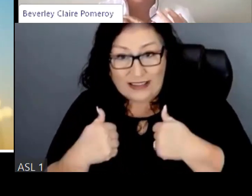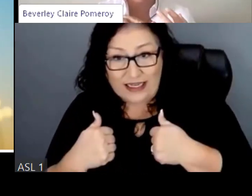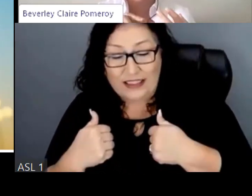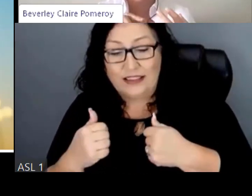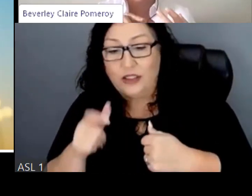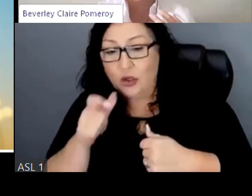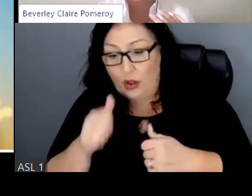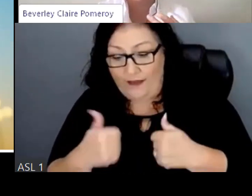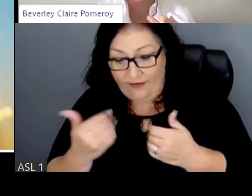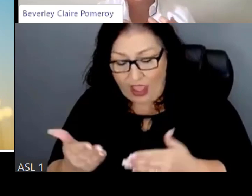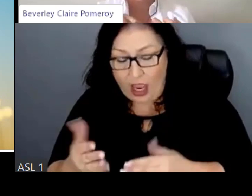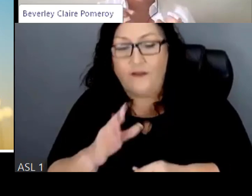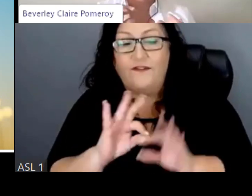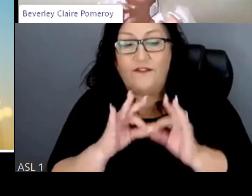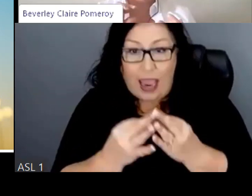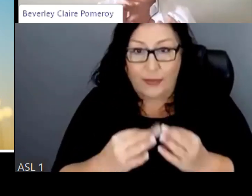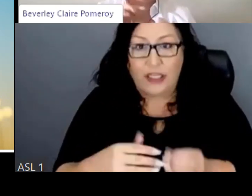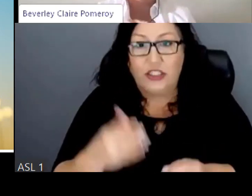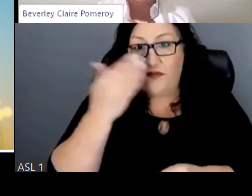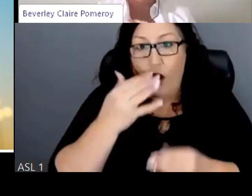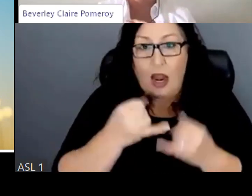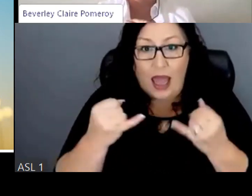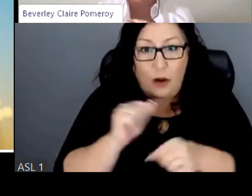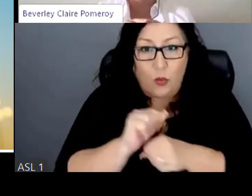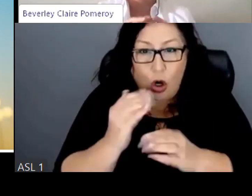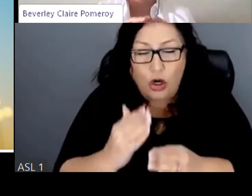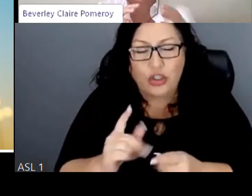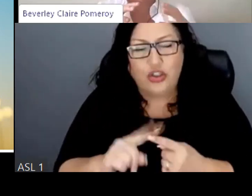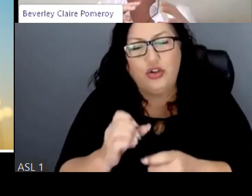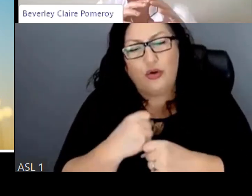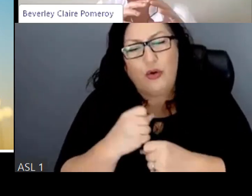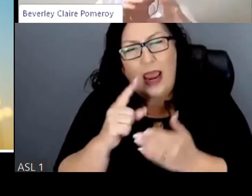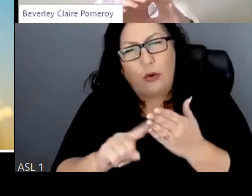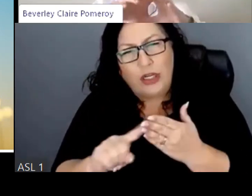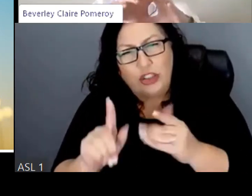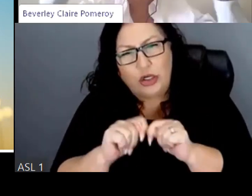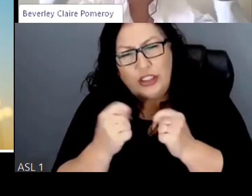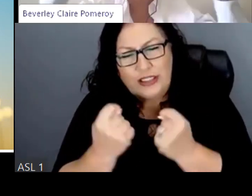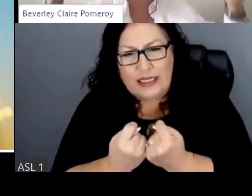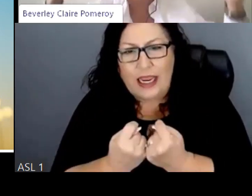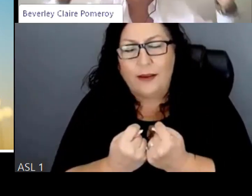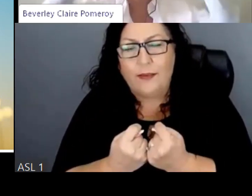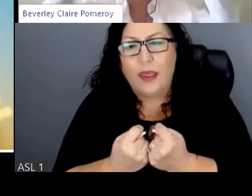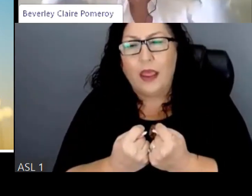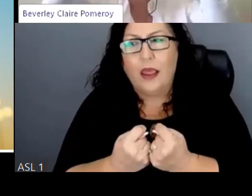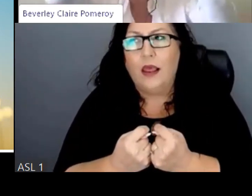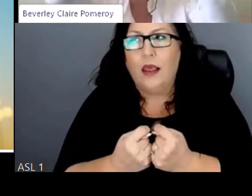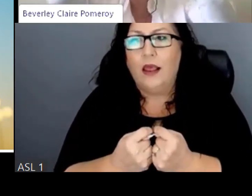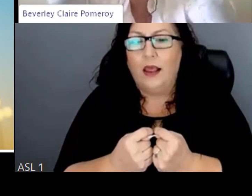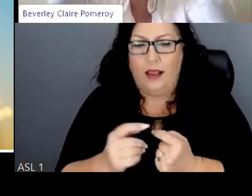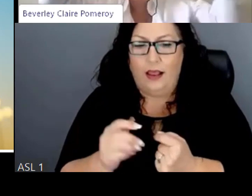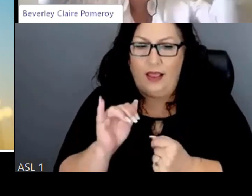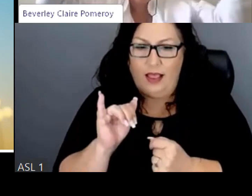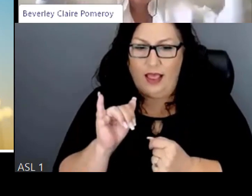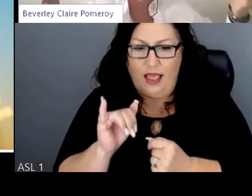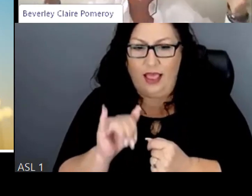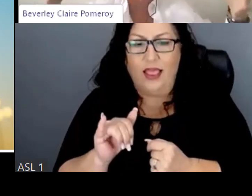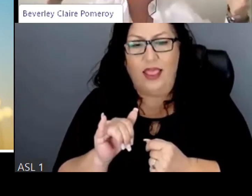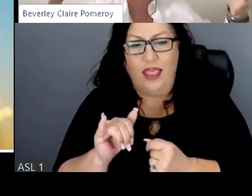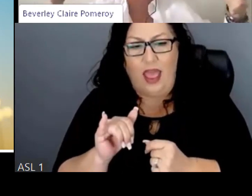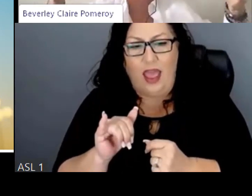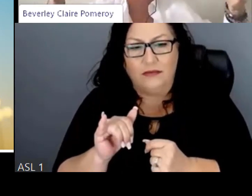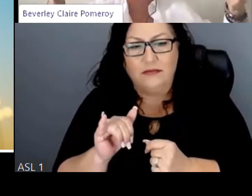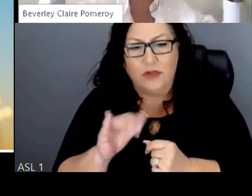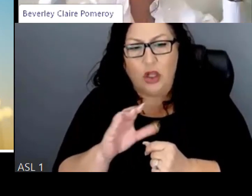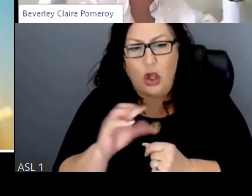residents, families, frontline workers. And it was to create a research team, a co-productive